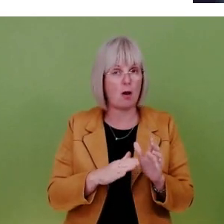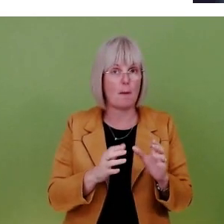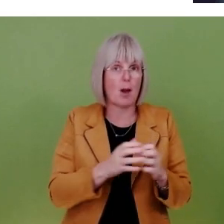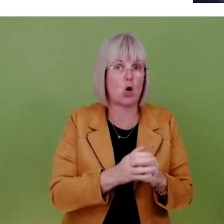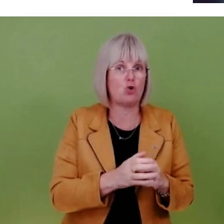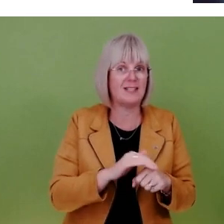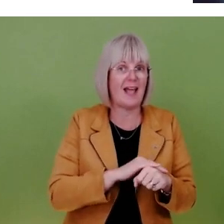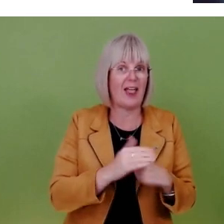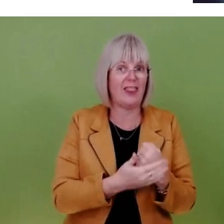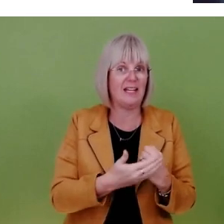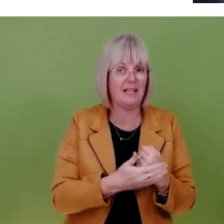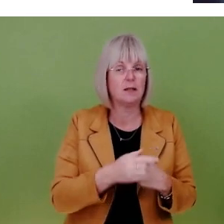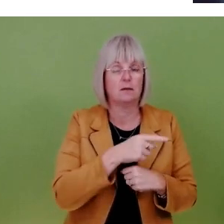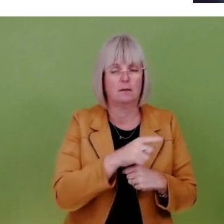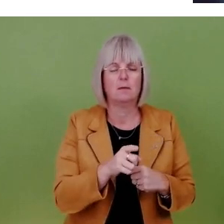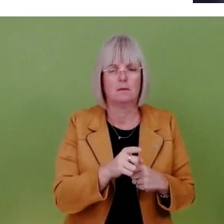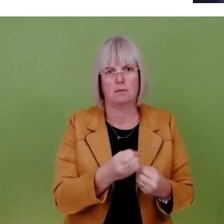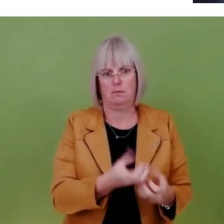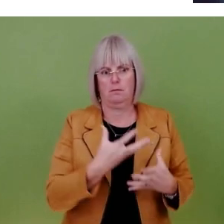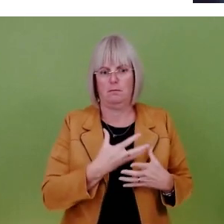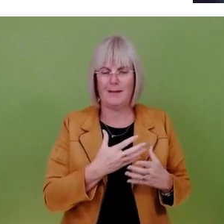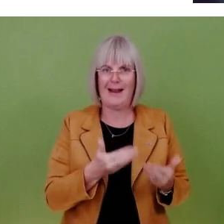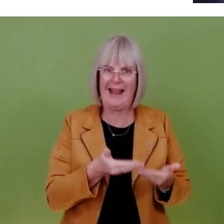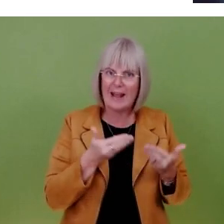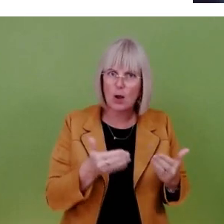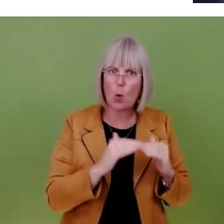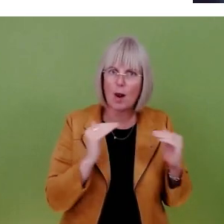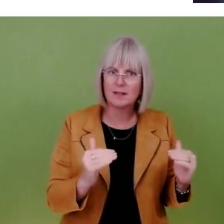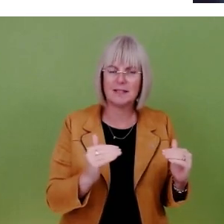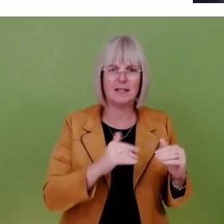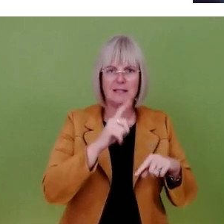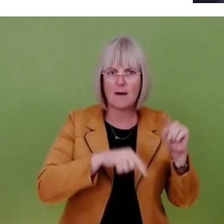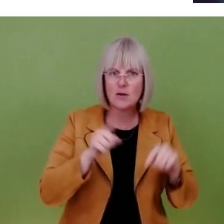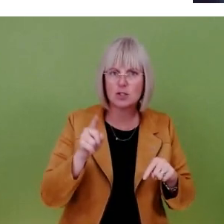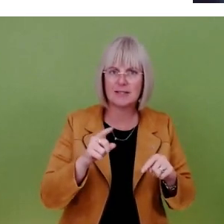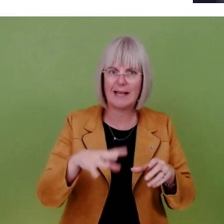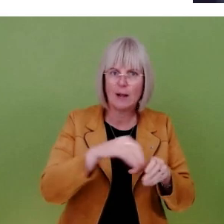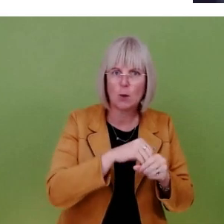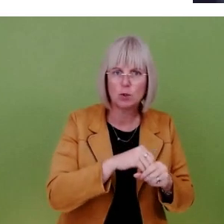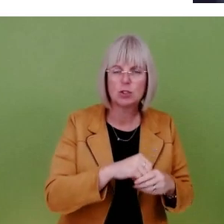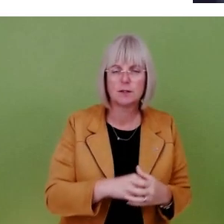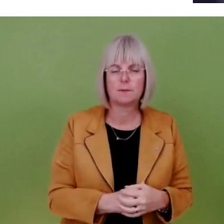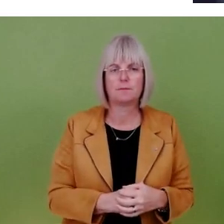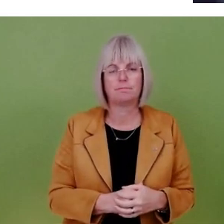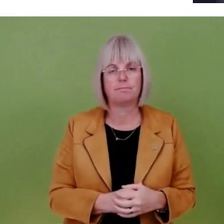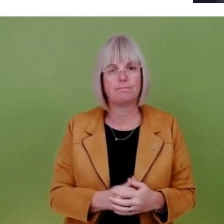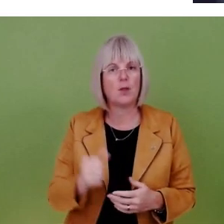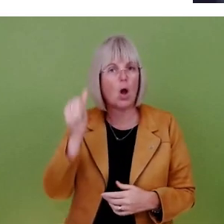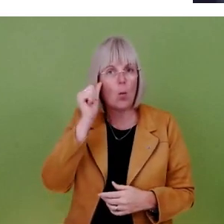the lines of equality, diversity and inclusion, awareness in teaching staff,